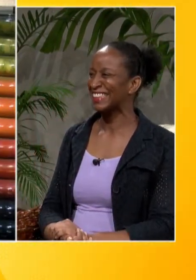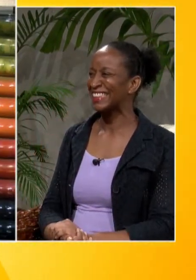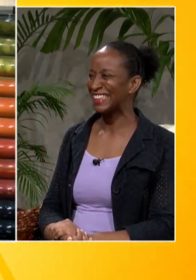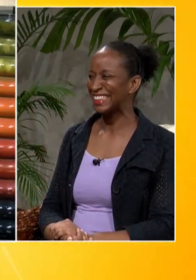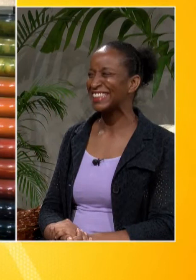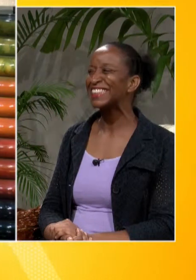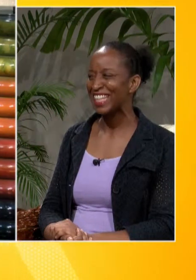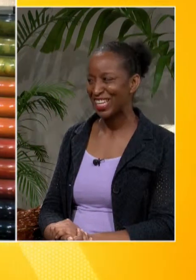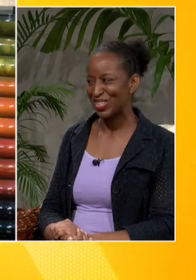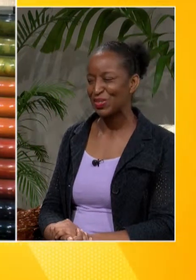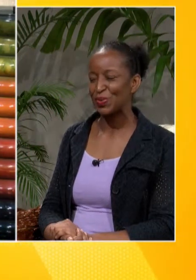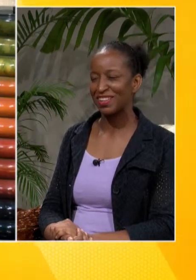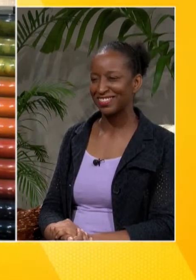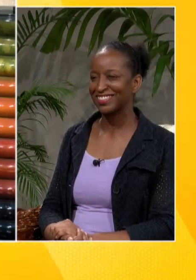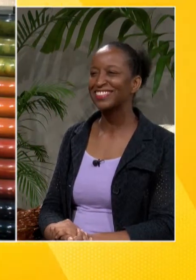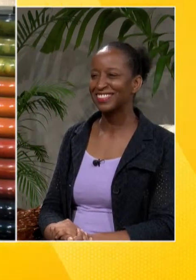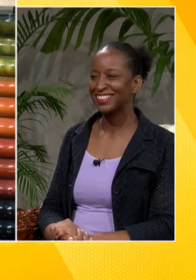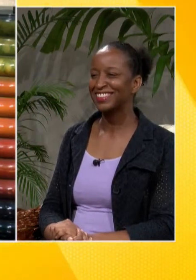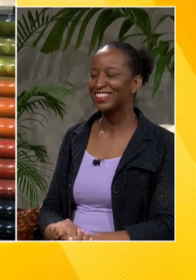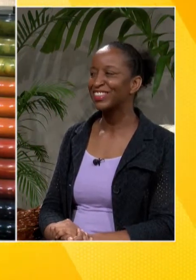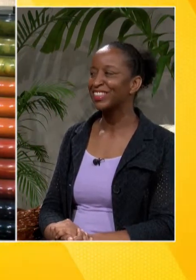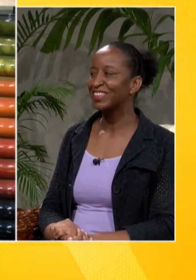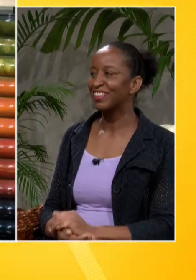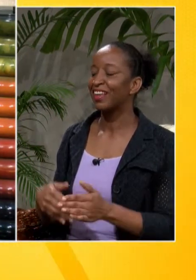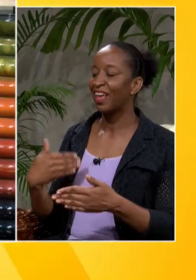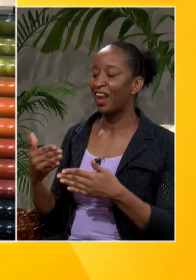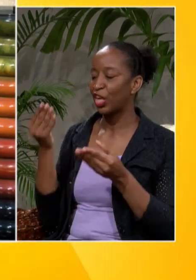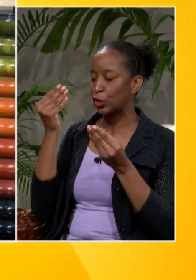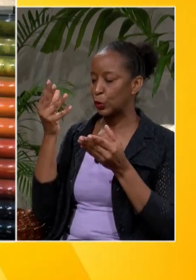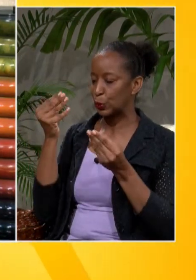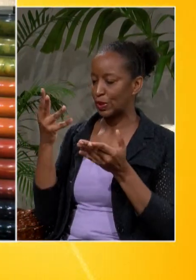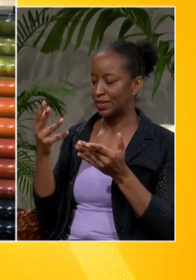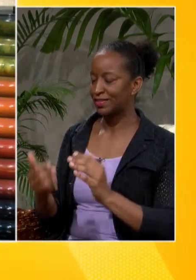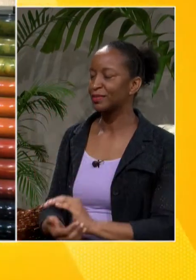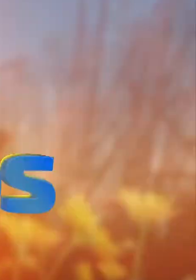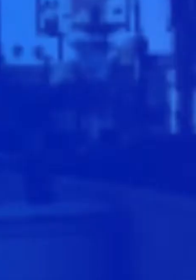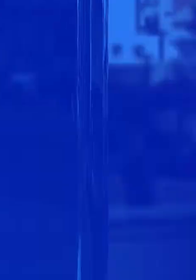coming. All right, Thank the you as CBC well. News is coming up next. Stay with us.